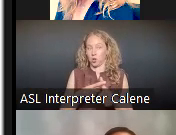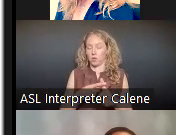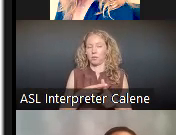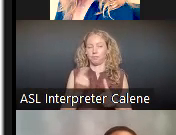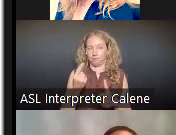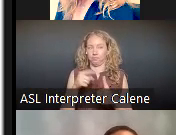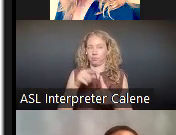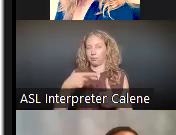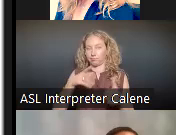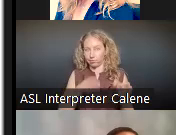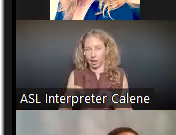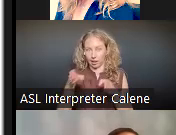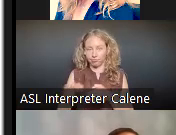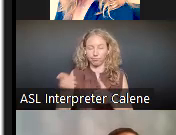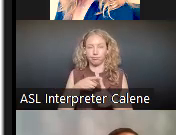We plan.